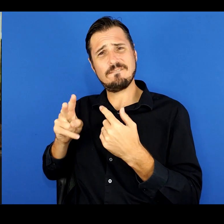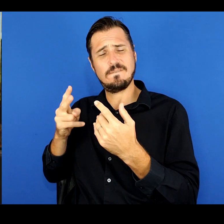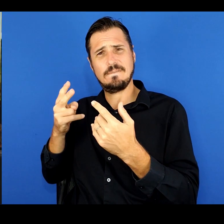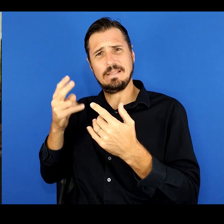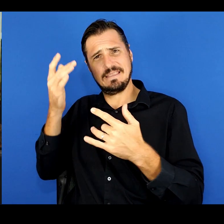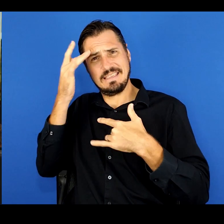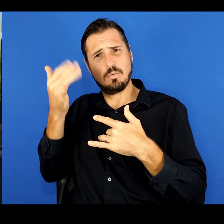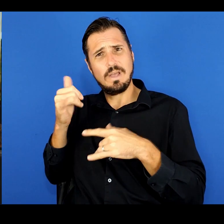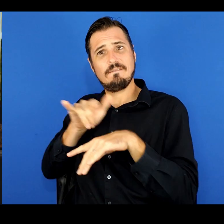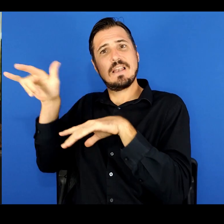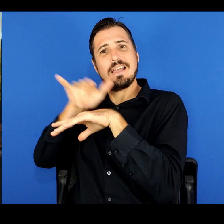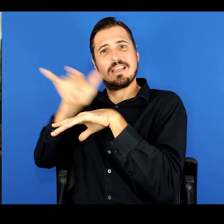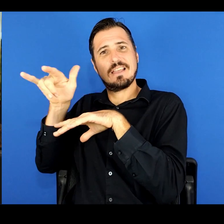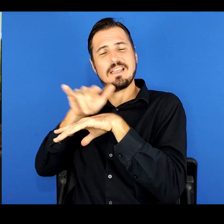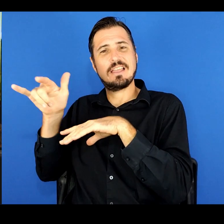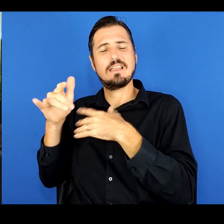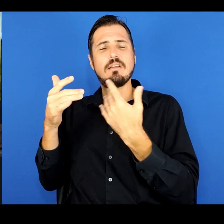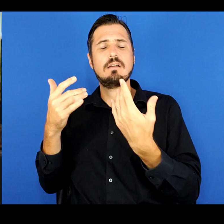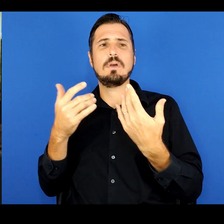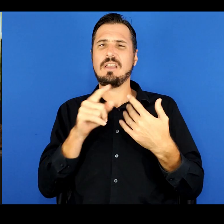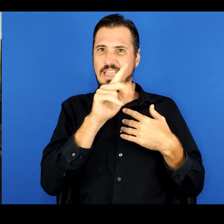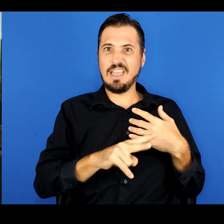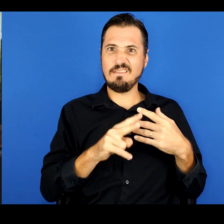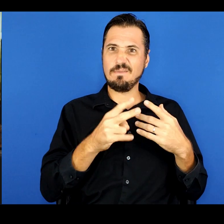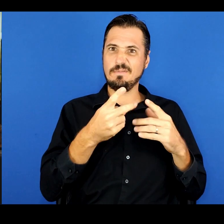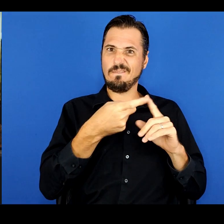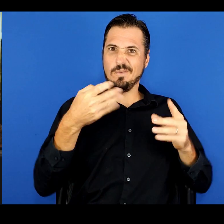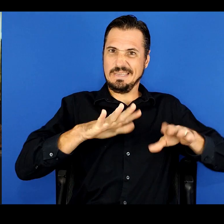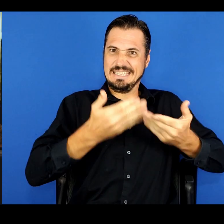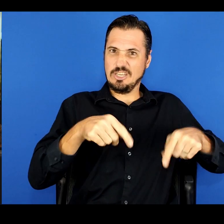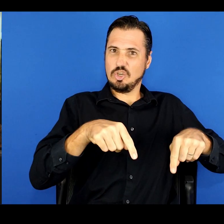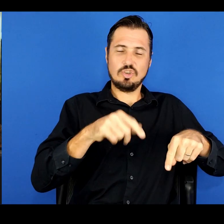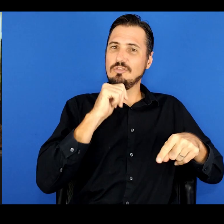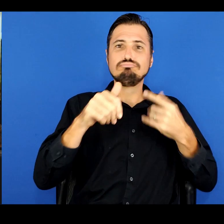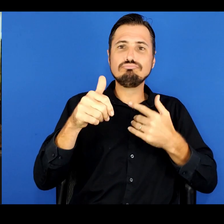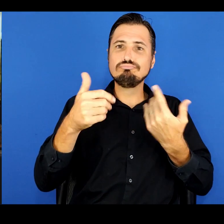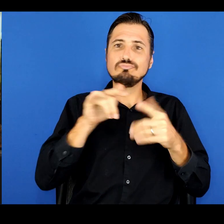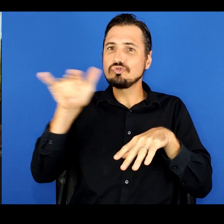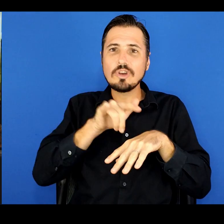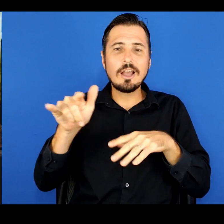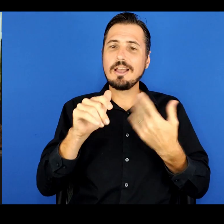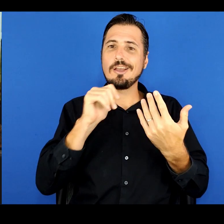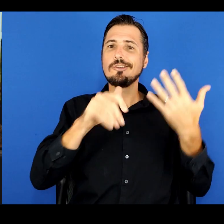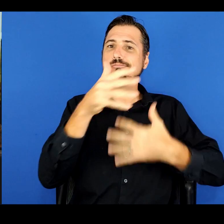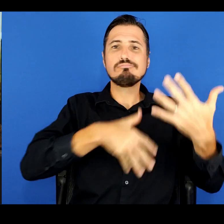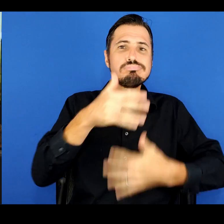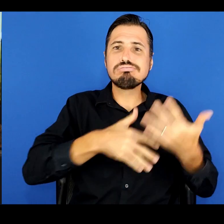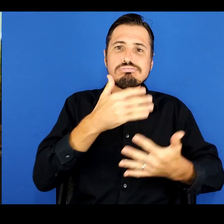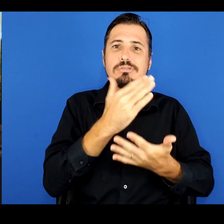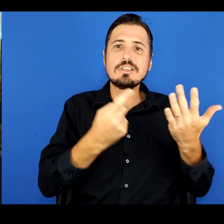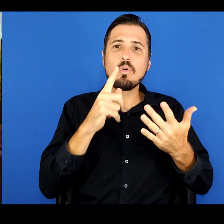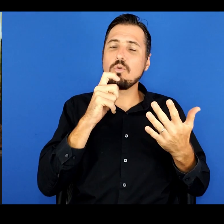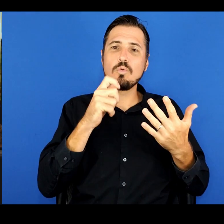the remainder are community-acquired cases, meaning local residents became infected here without having traveled or knowingly